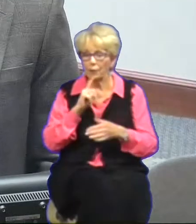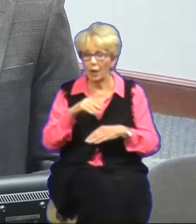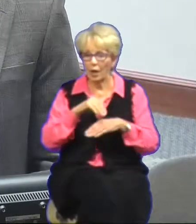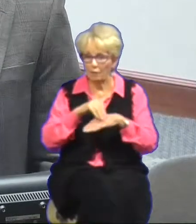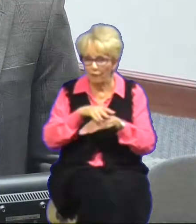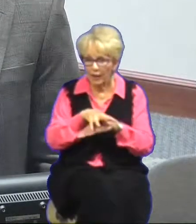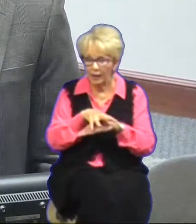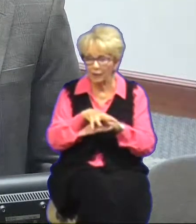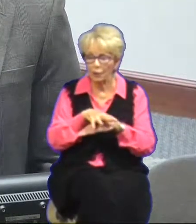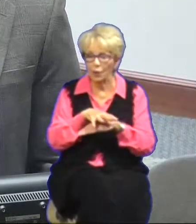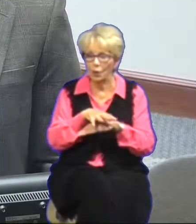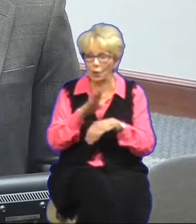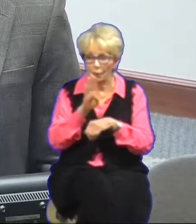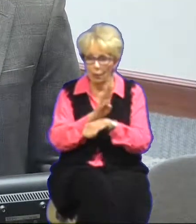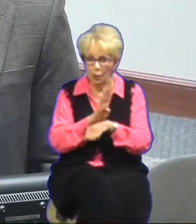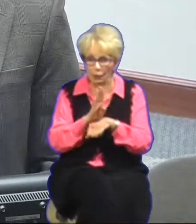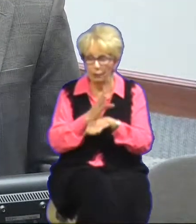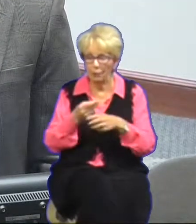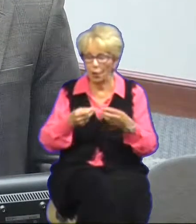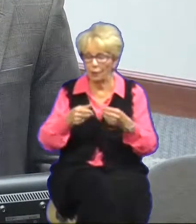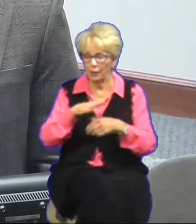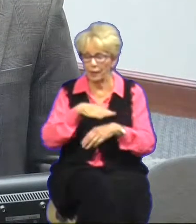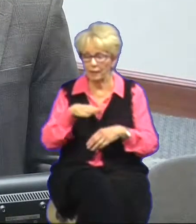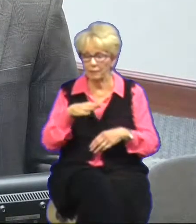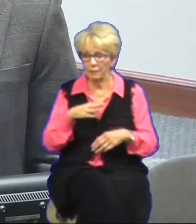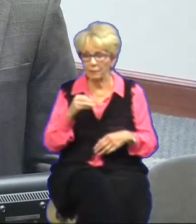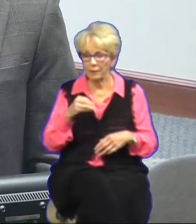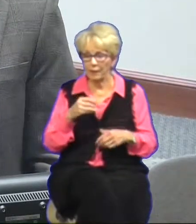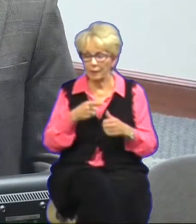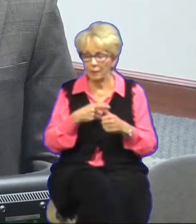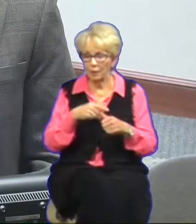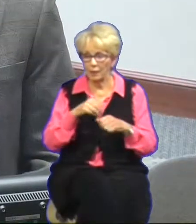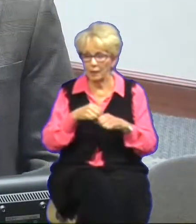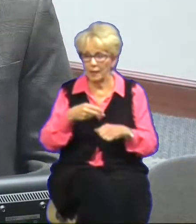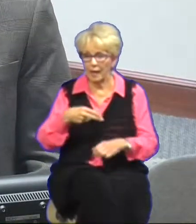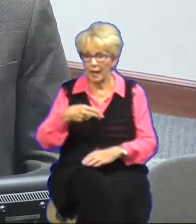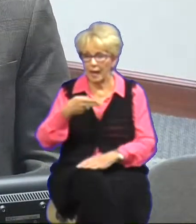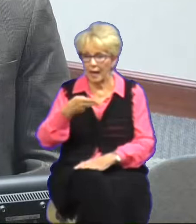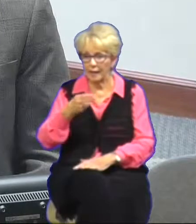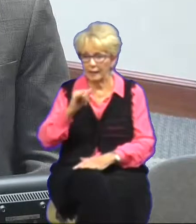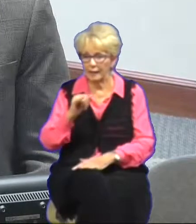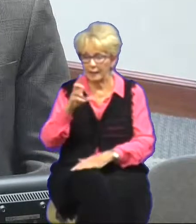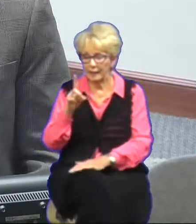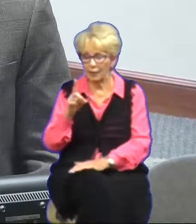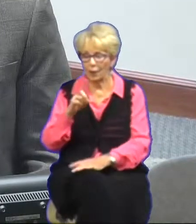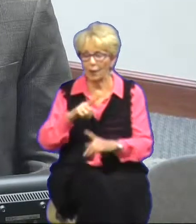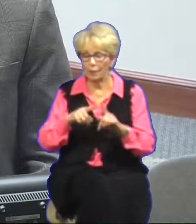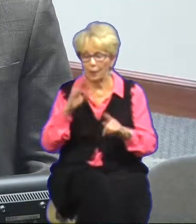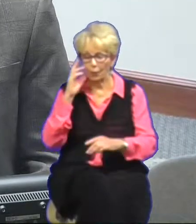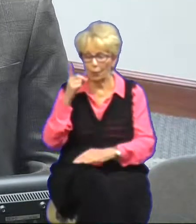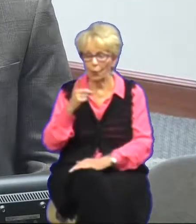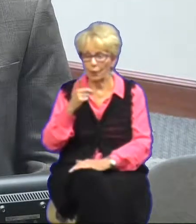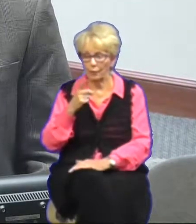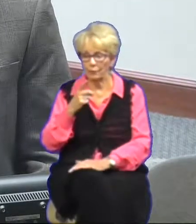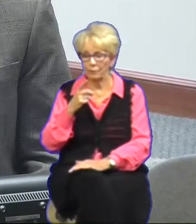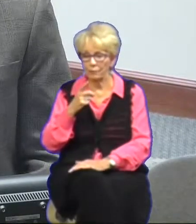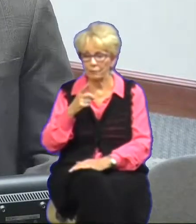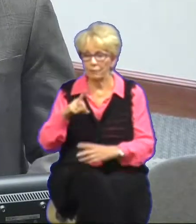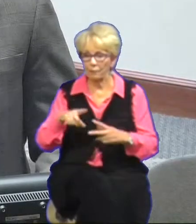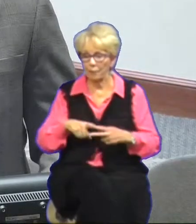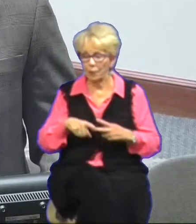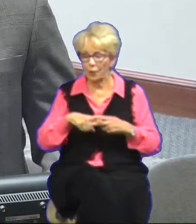affects commercial properties, and primarily in the high-intensity district. But it would bring